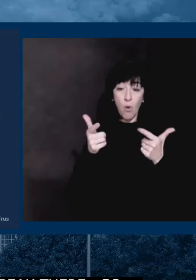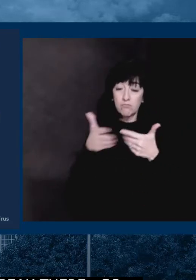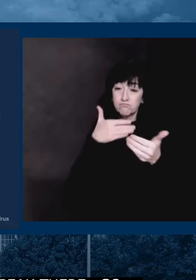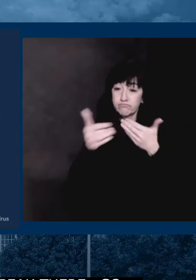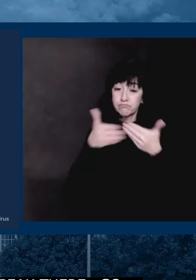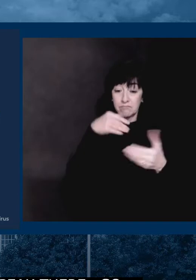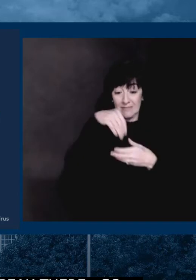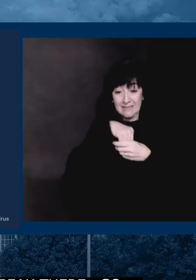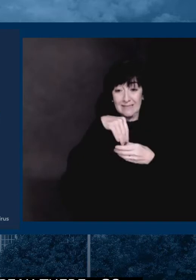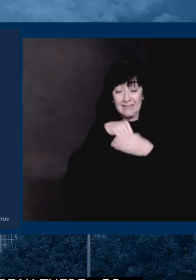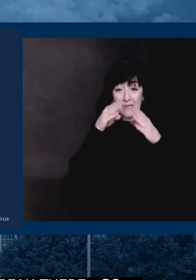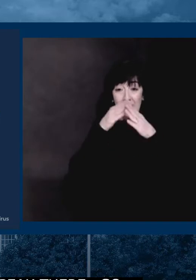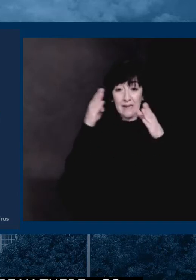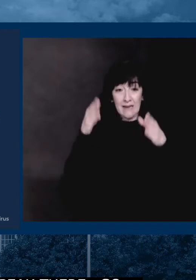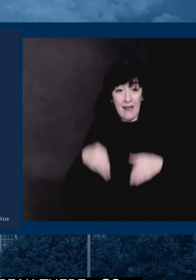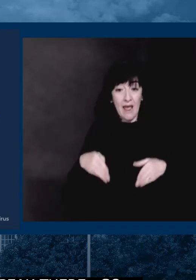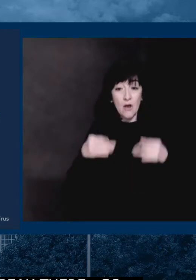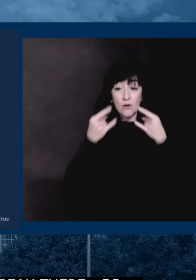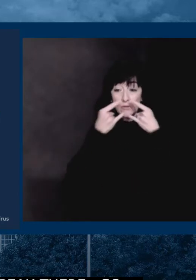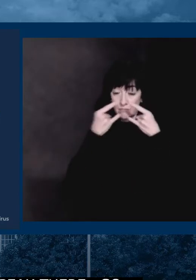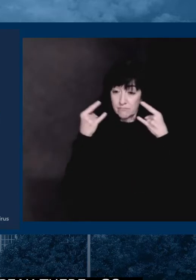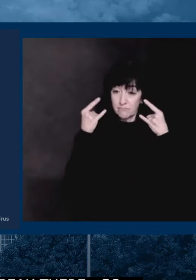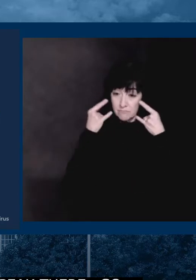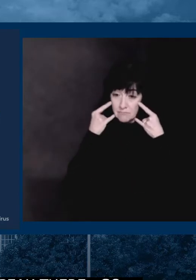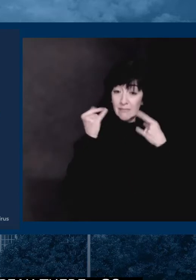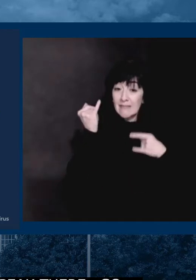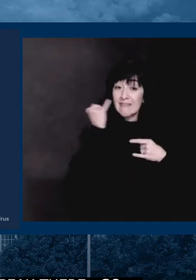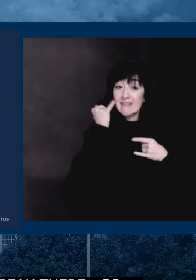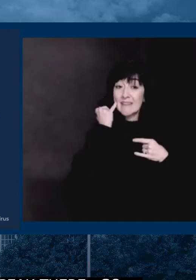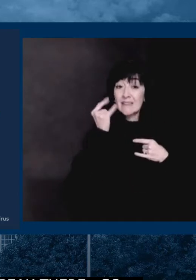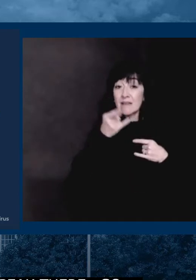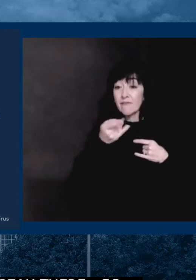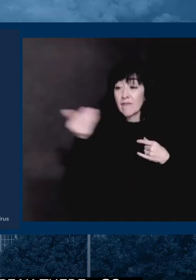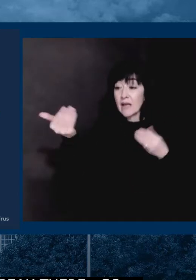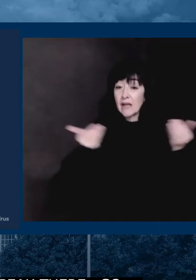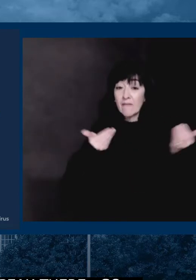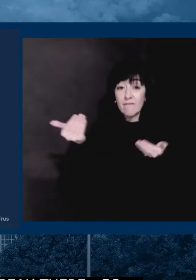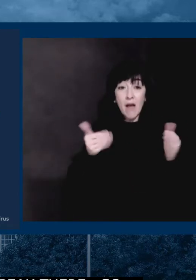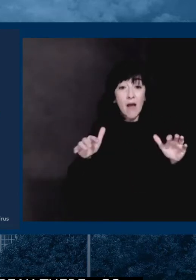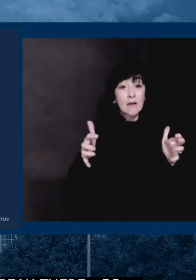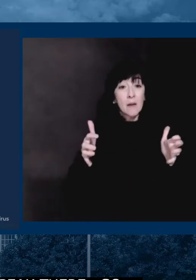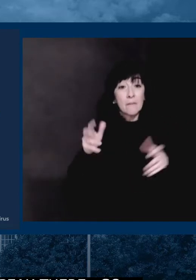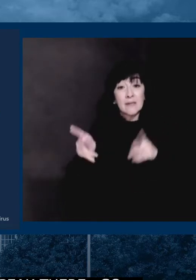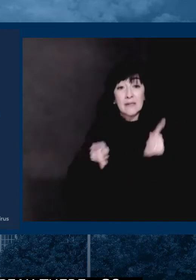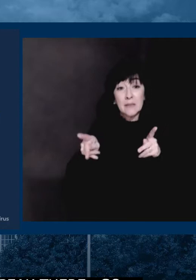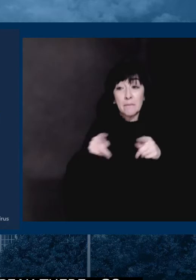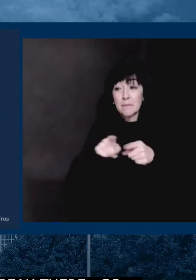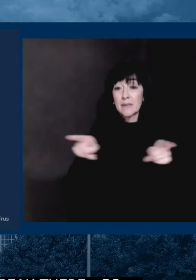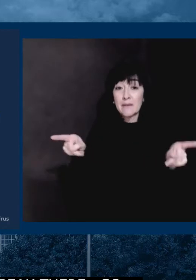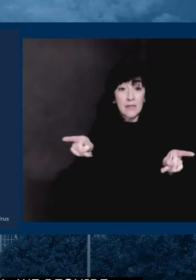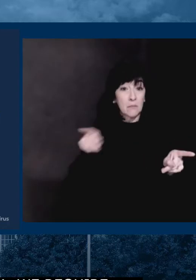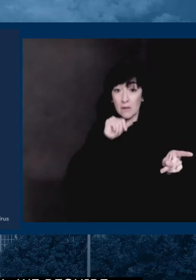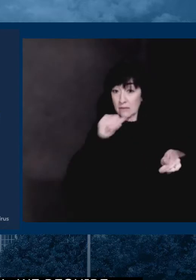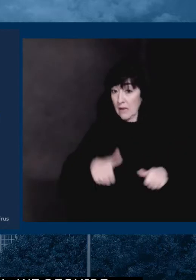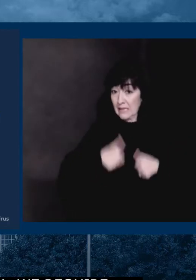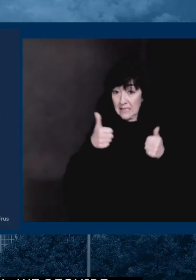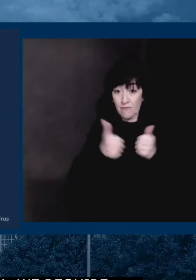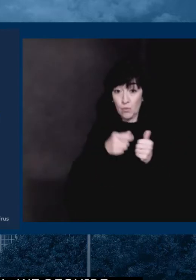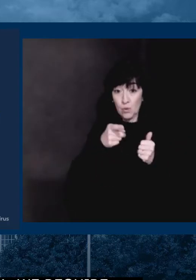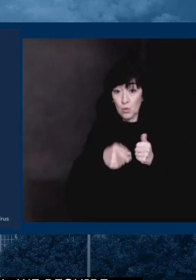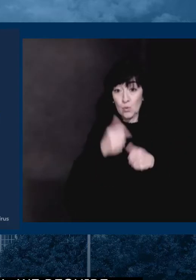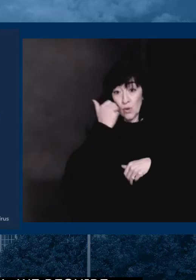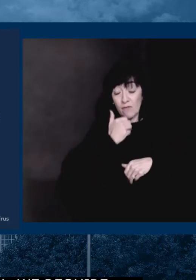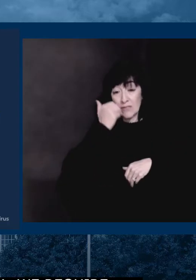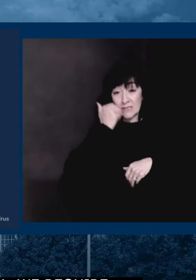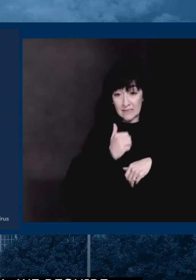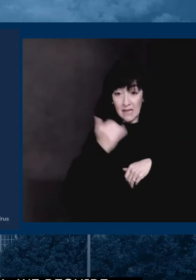covering anytime they're indoors with anyone outside of your immediate household. When I have people over to my